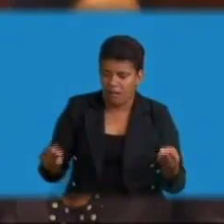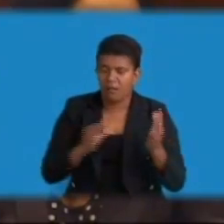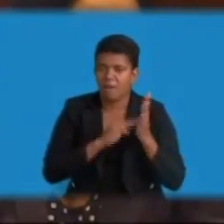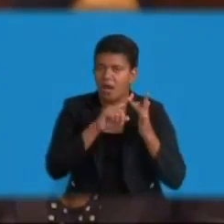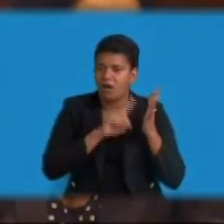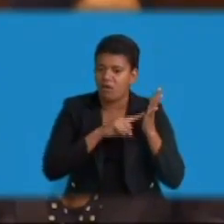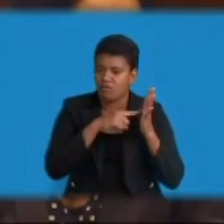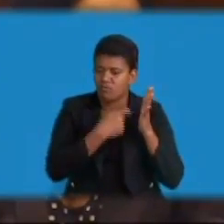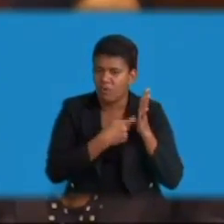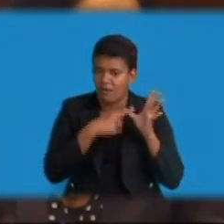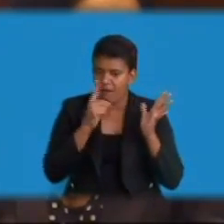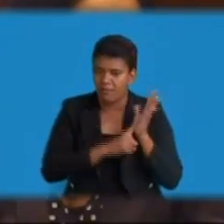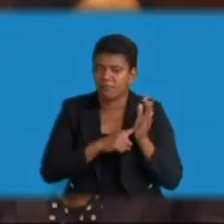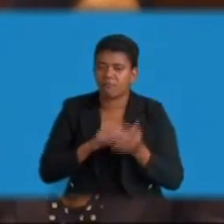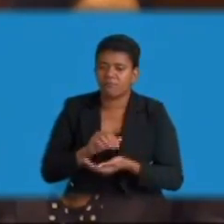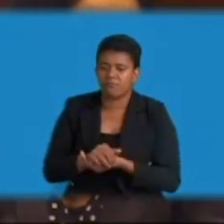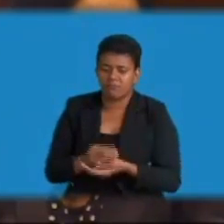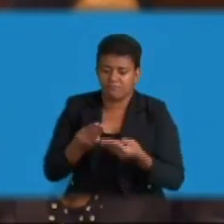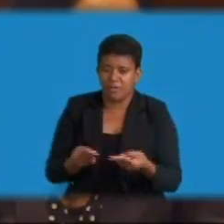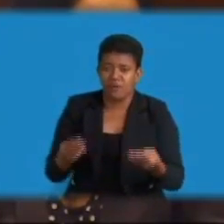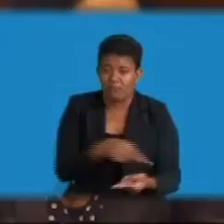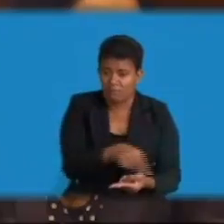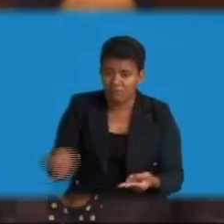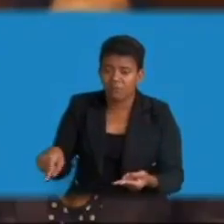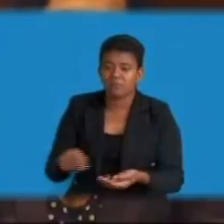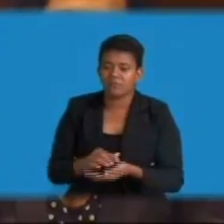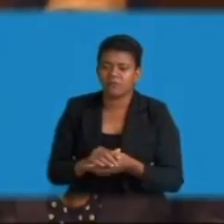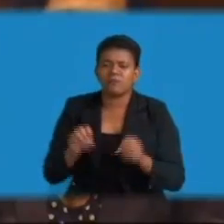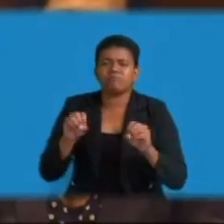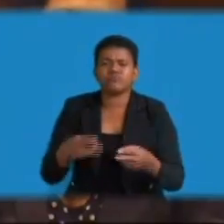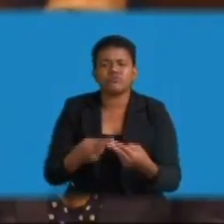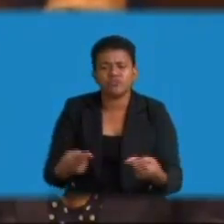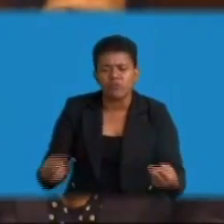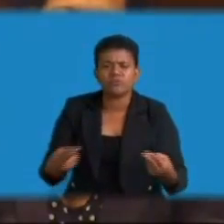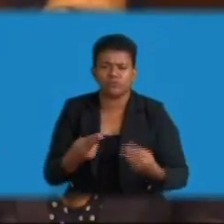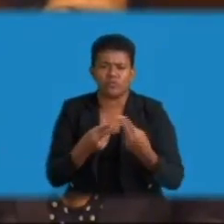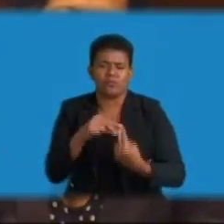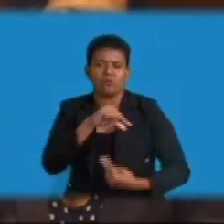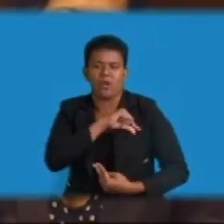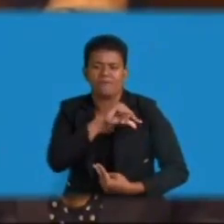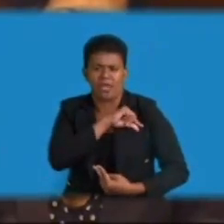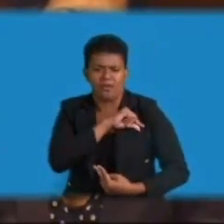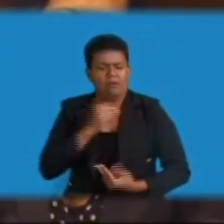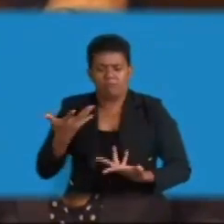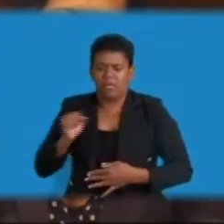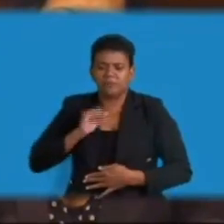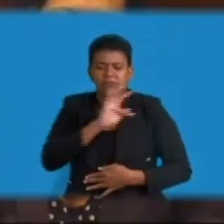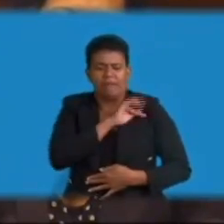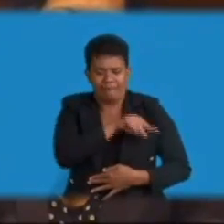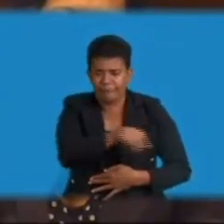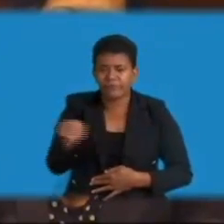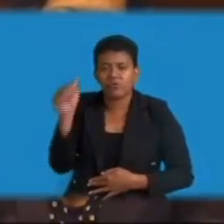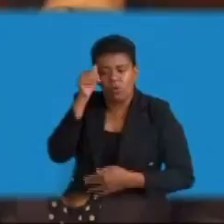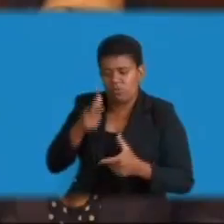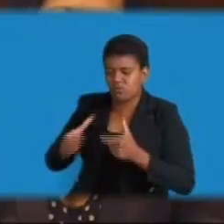environmental division has been set up and resourced with qualified staff specialized in the mining and mineral sector. The division